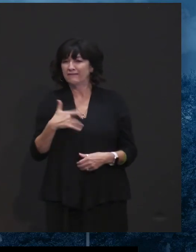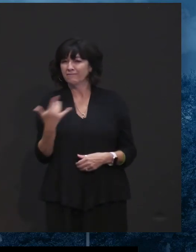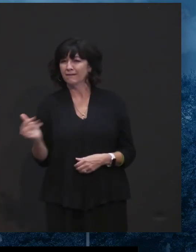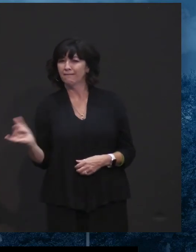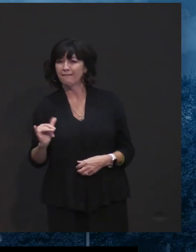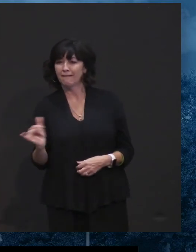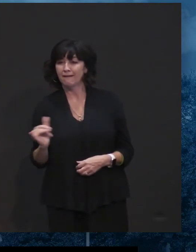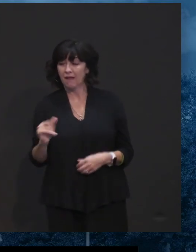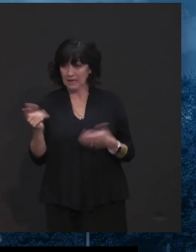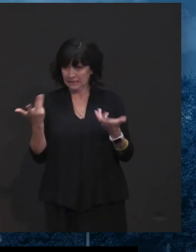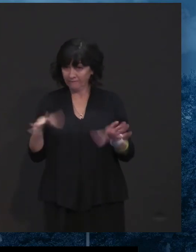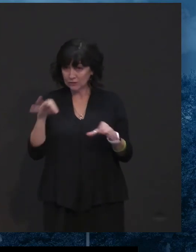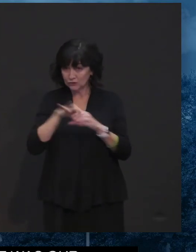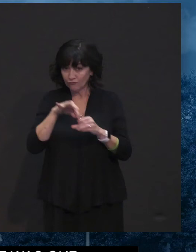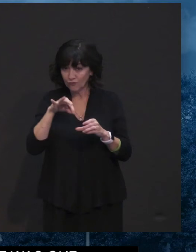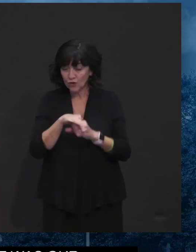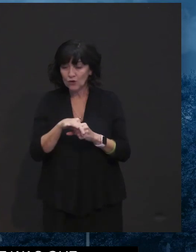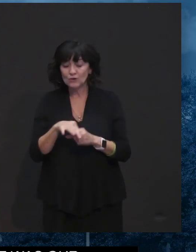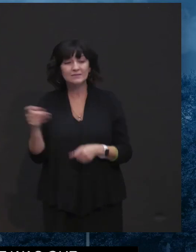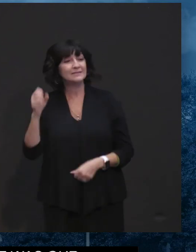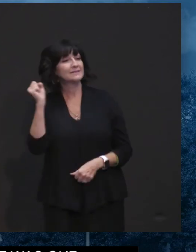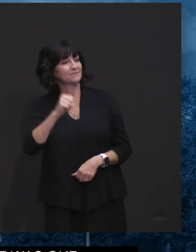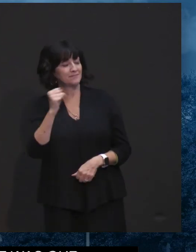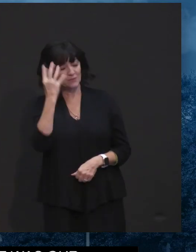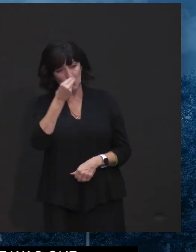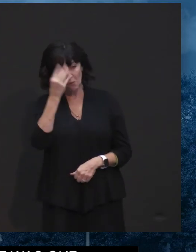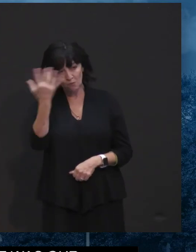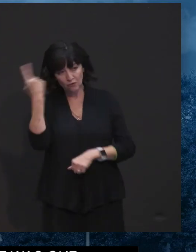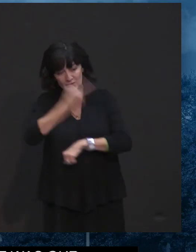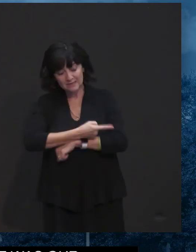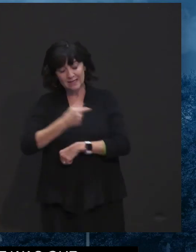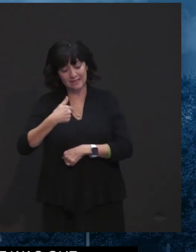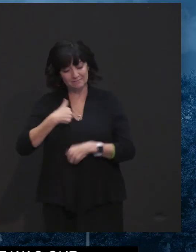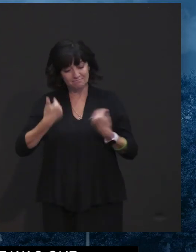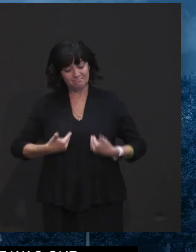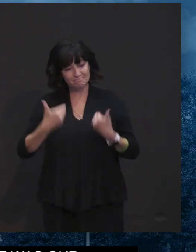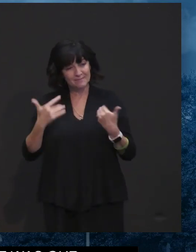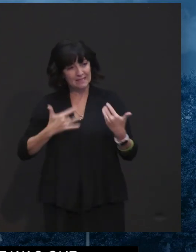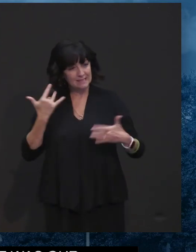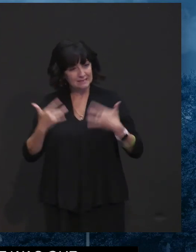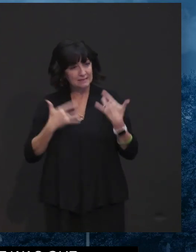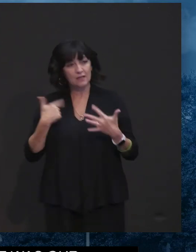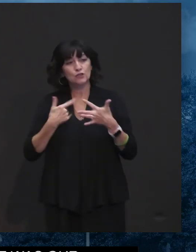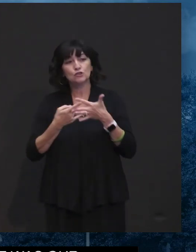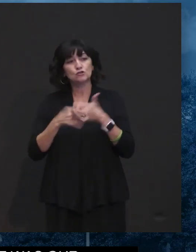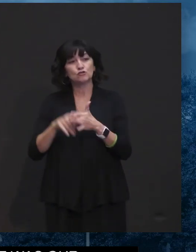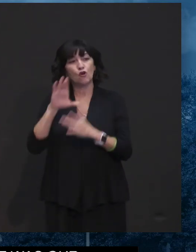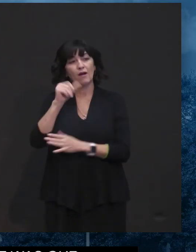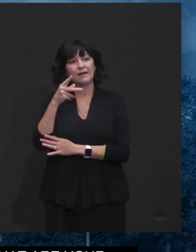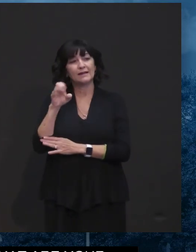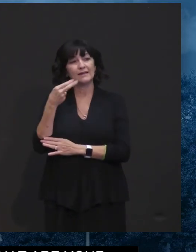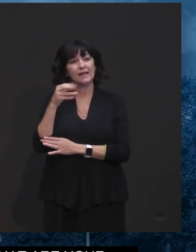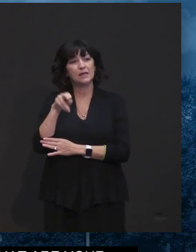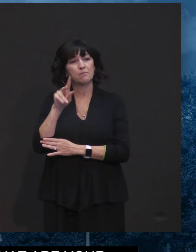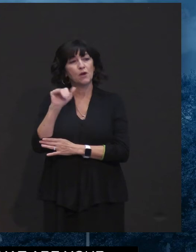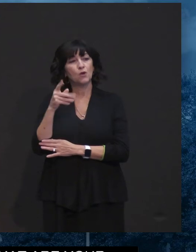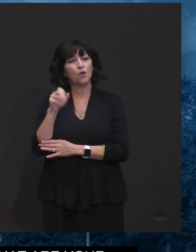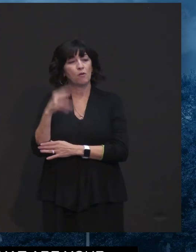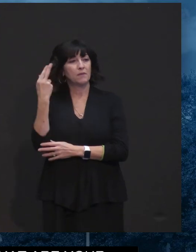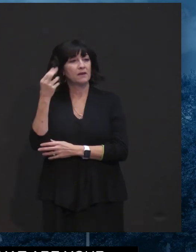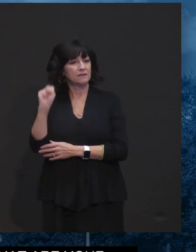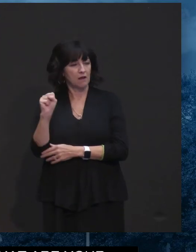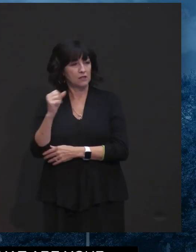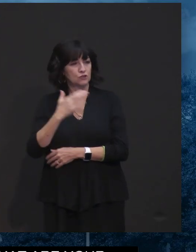when polls close? Yeah, it was a beautiful day. It's an exciting day. Started the day there at Cape Henlopen High School. Our Attorney General was there and